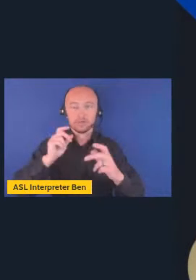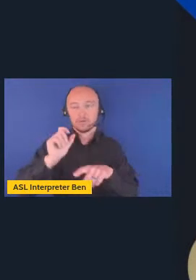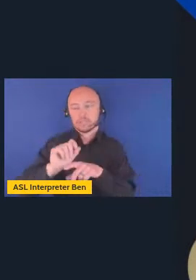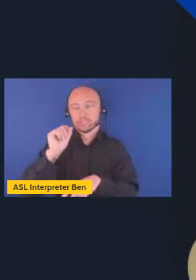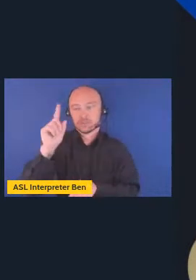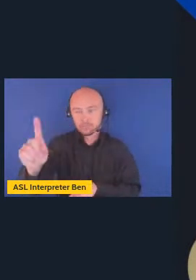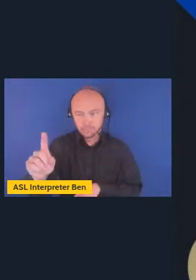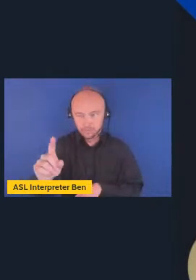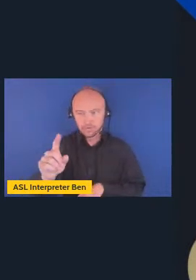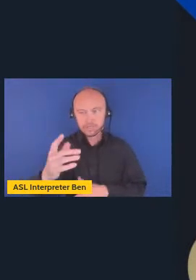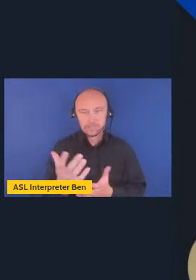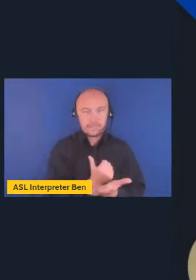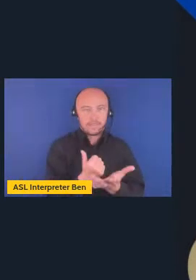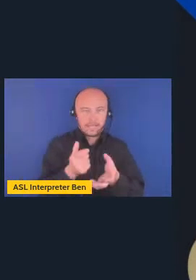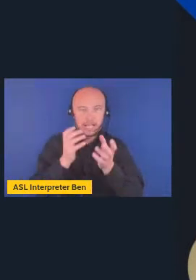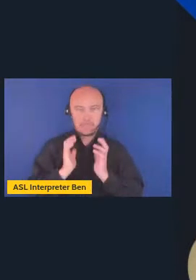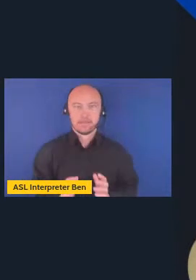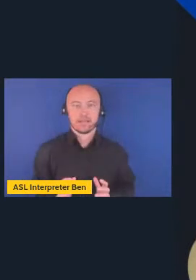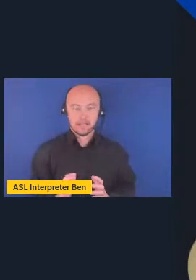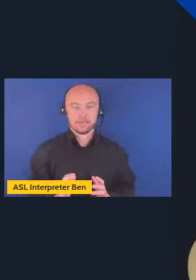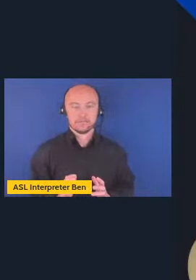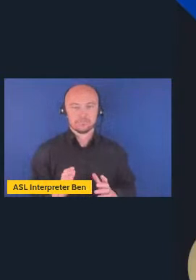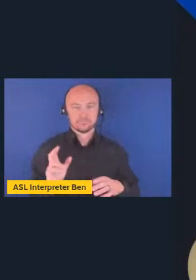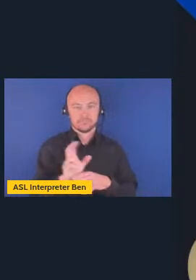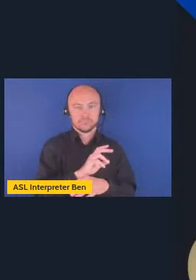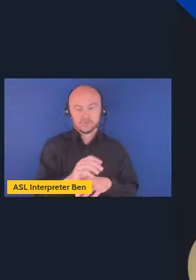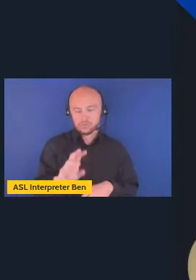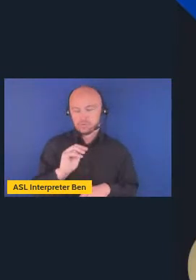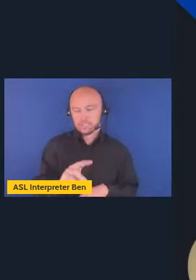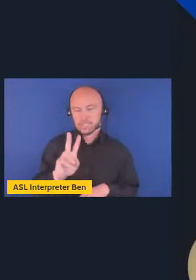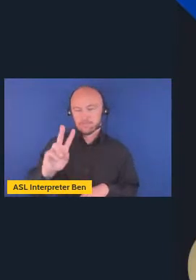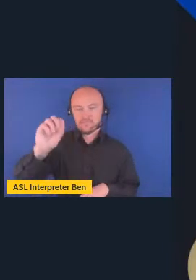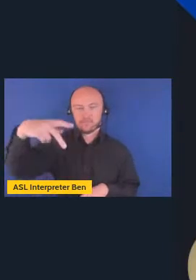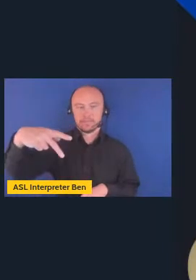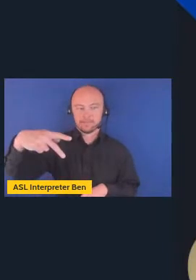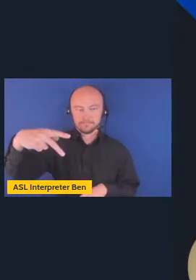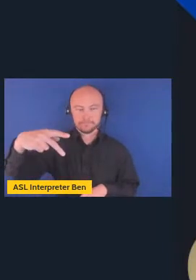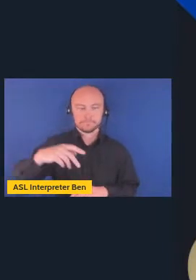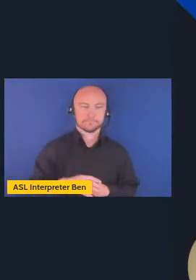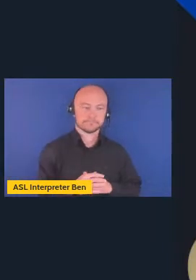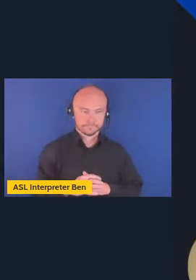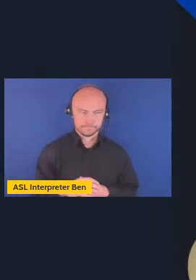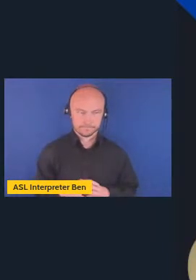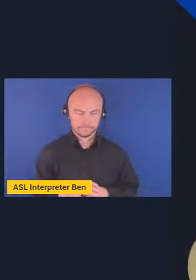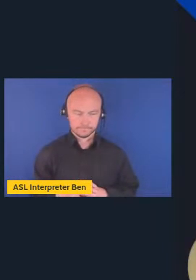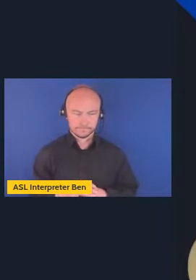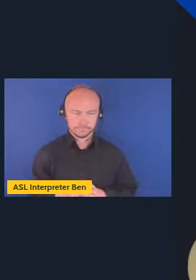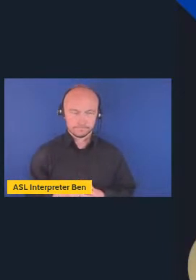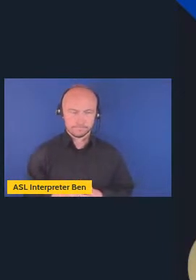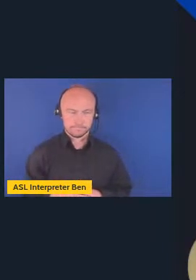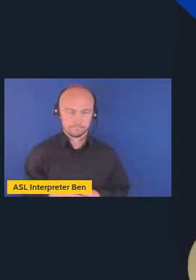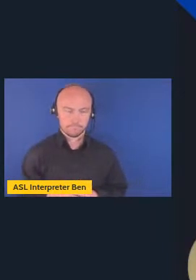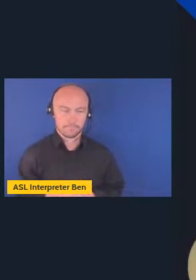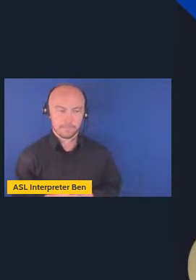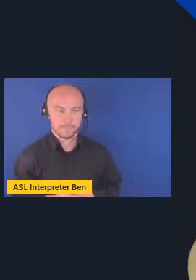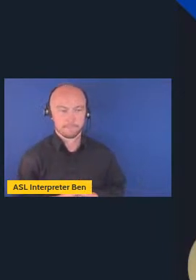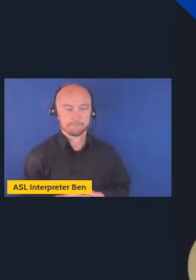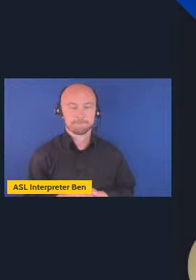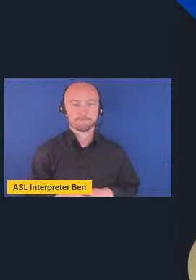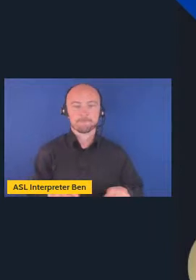and get a client using our MVP just within months. Now, as a team